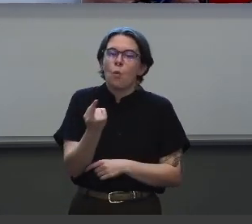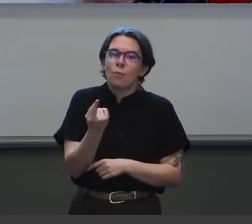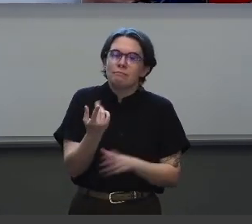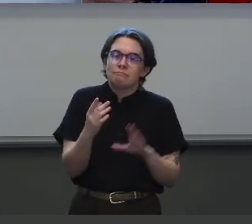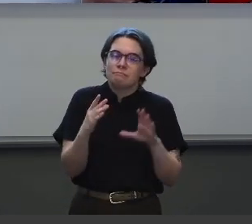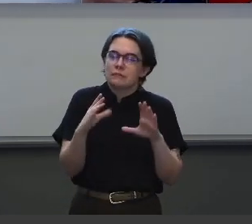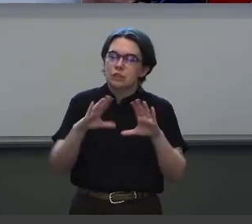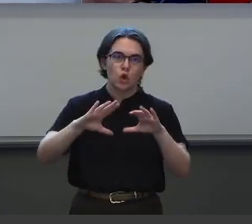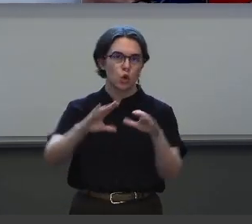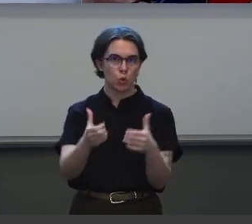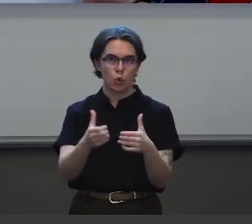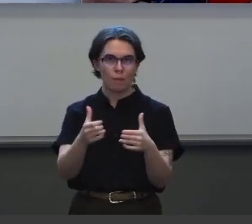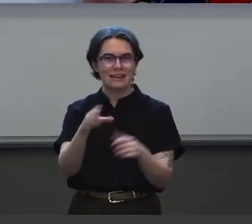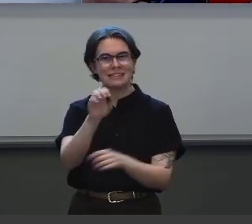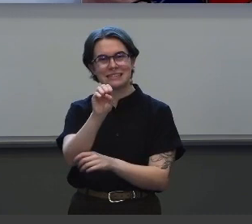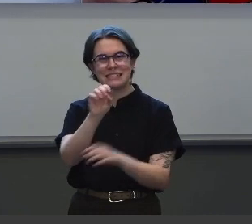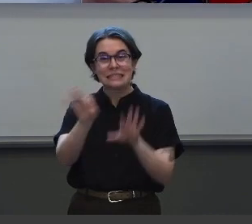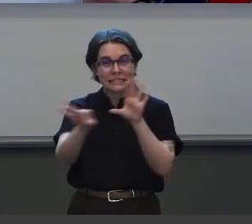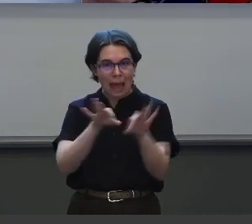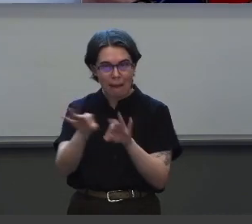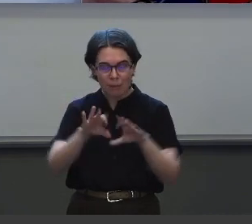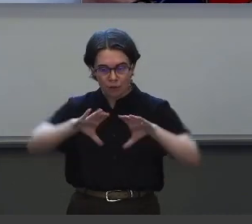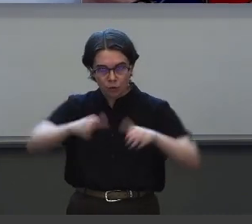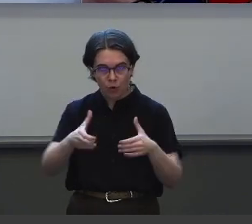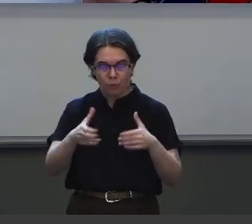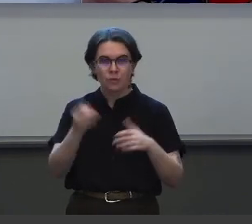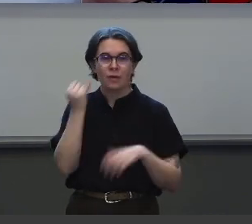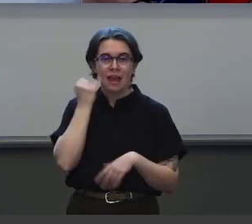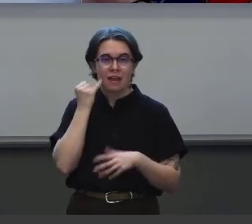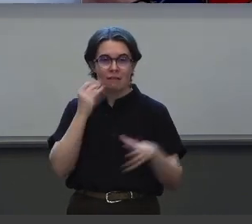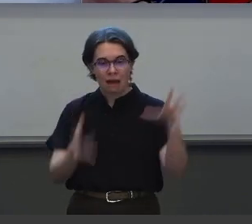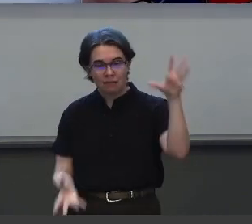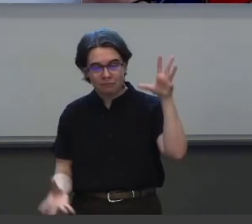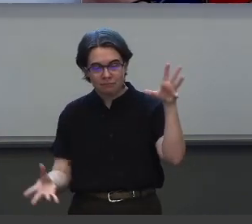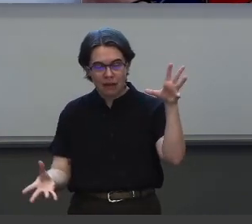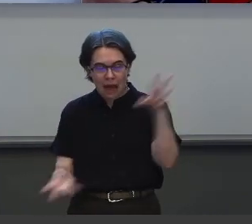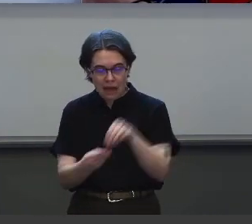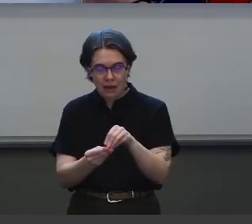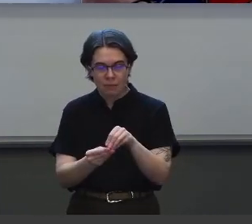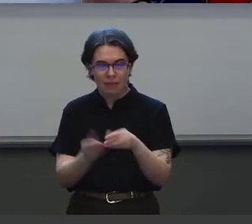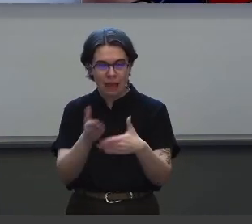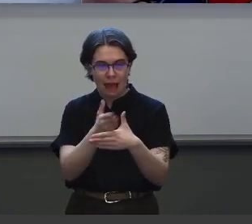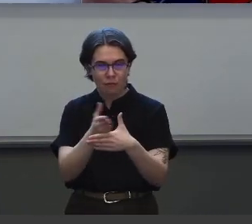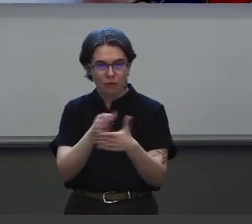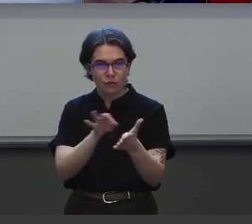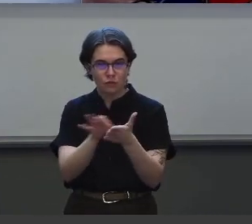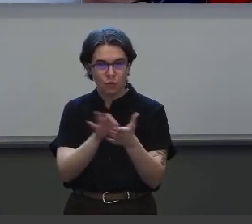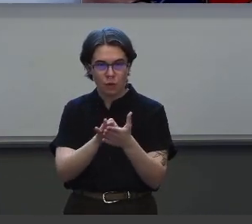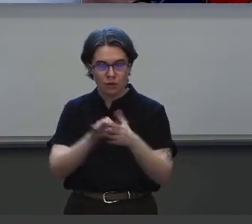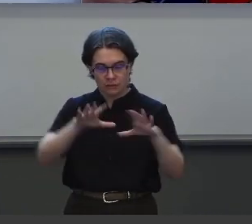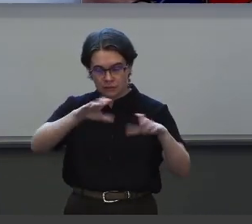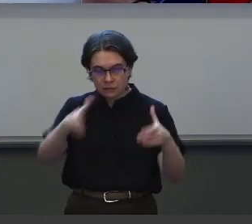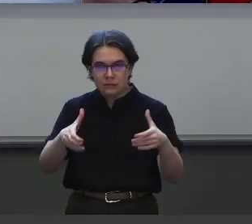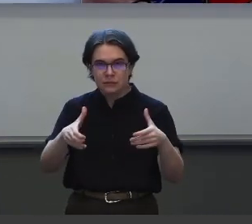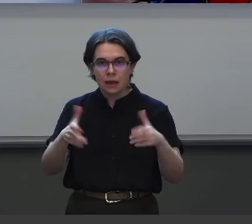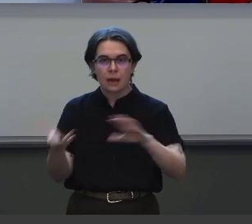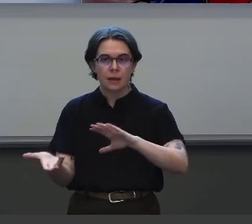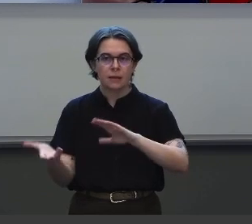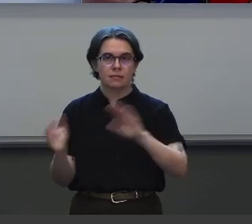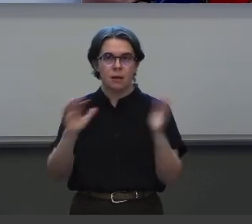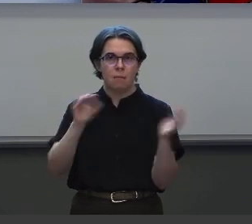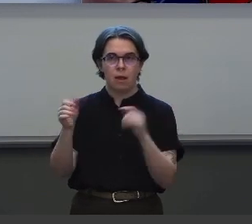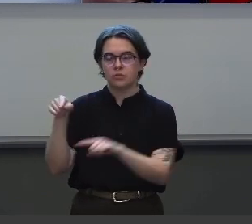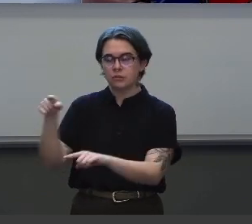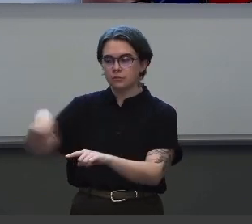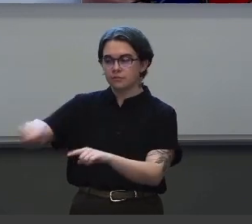So if we were to take the average scores of all of the participants in this sample and compare them to a non-autistic